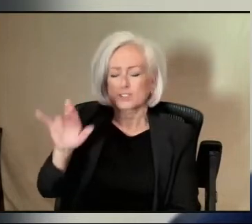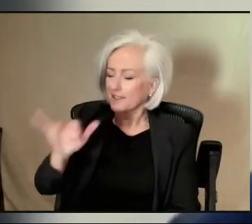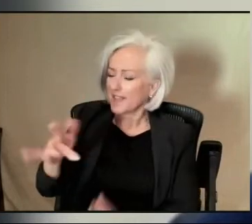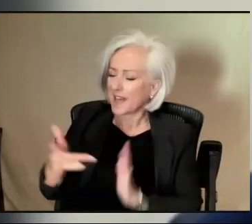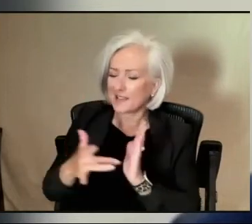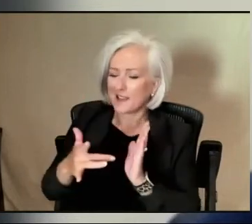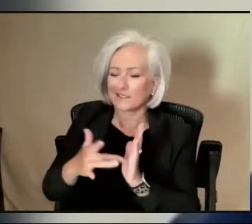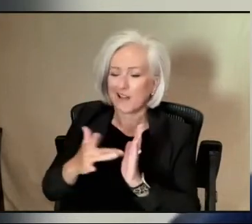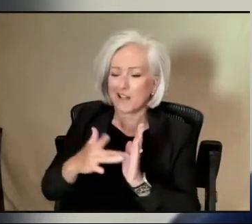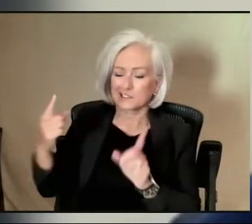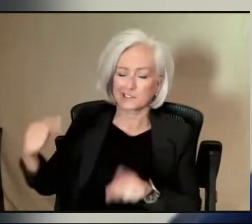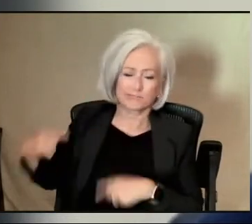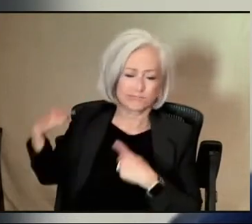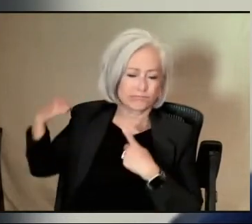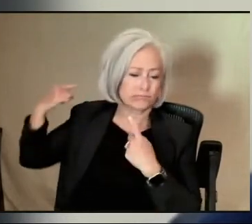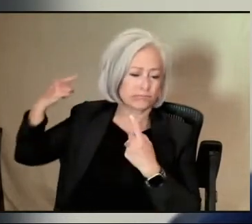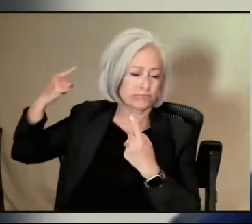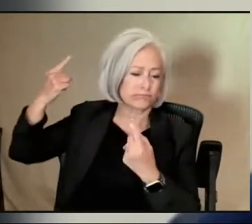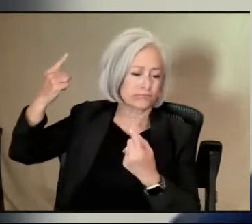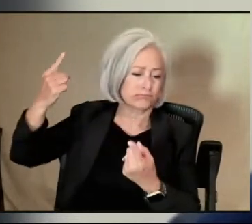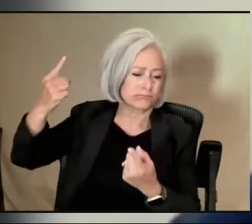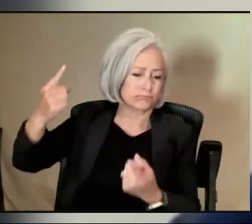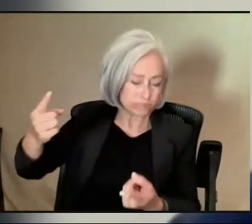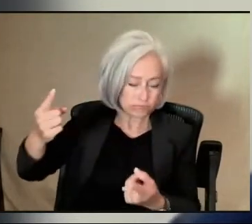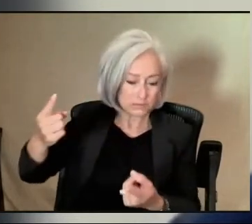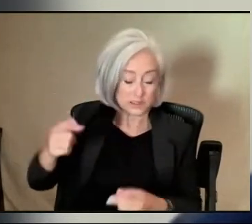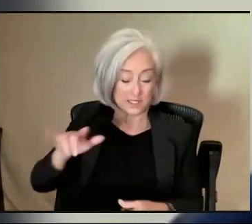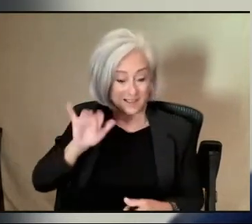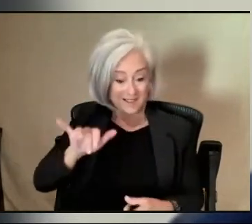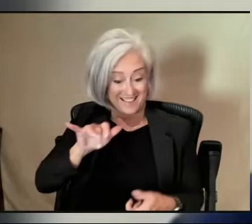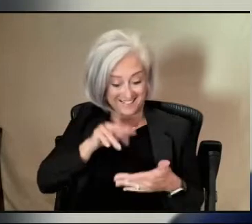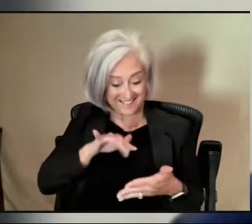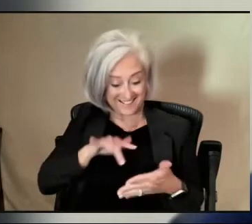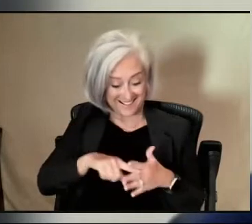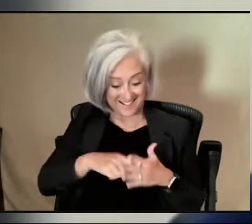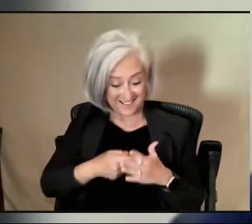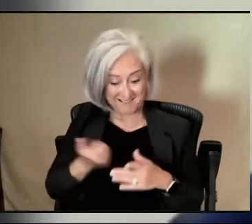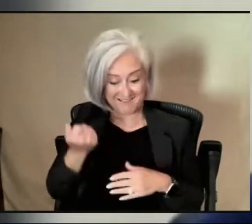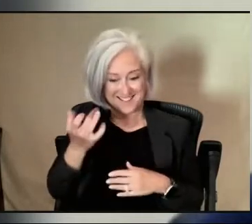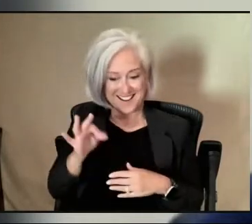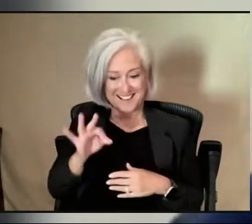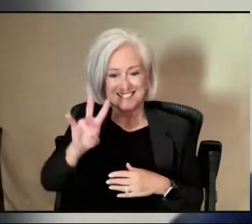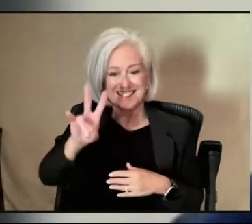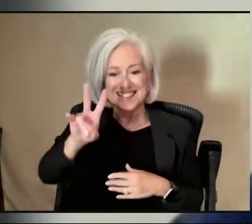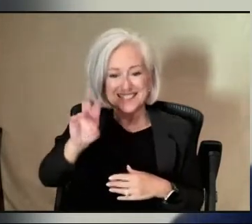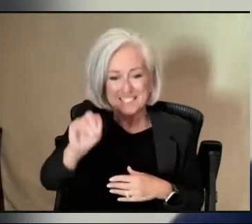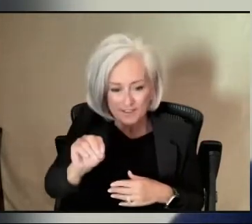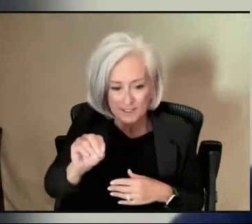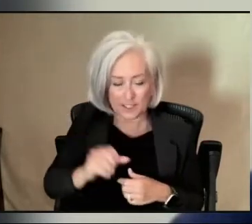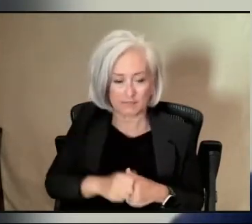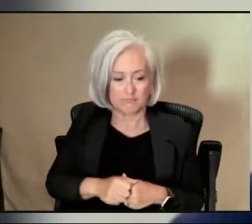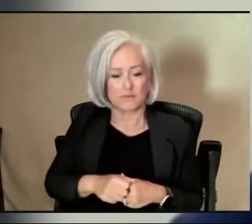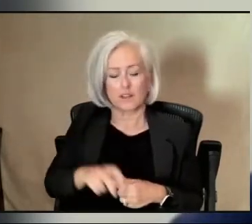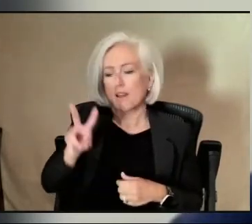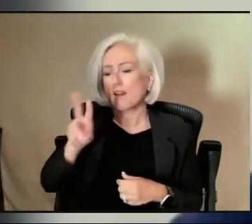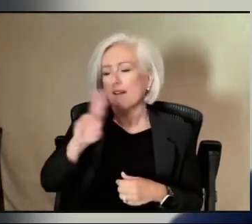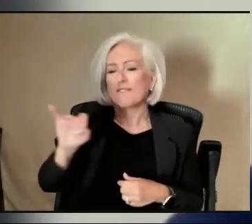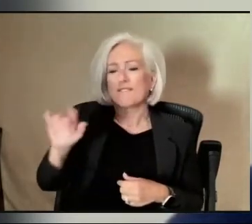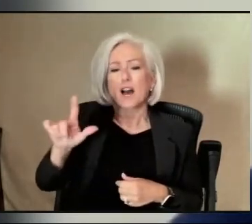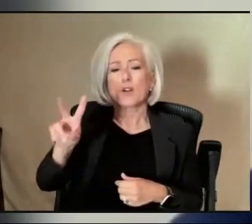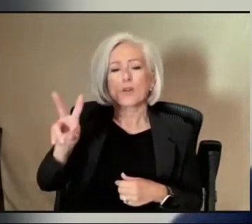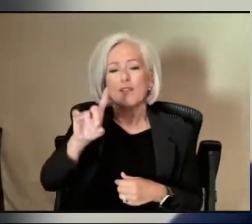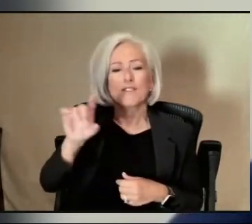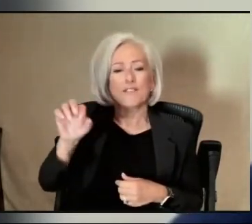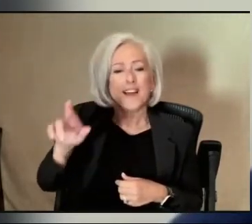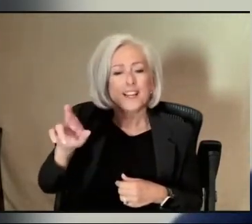Virus vectors have been studied starting in the 1970s. And to understand what viral vectors are, we have to talk a little bit